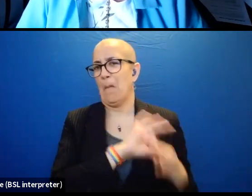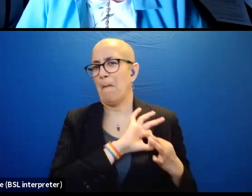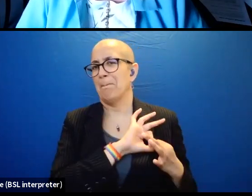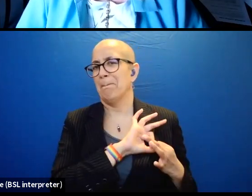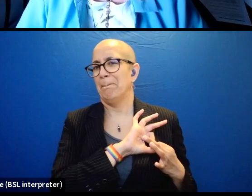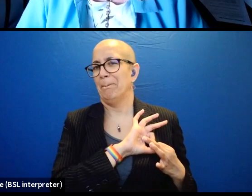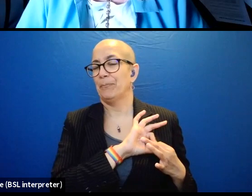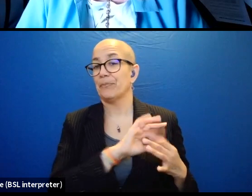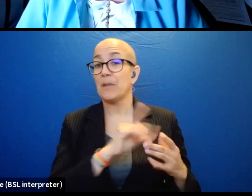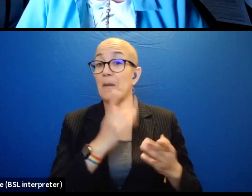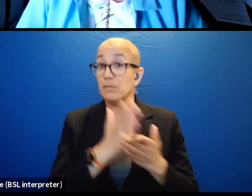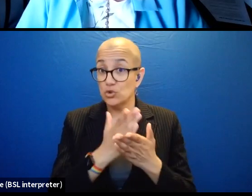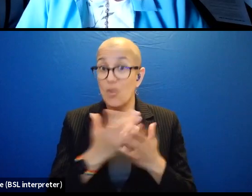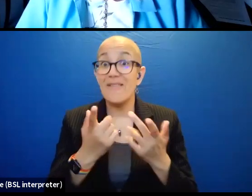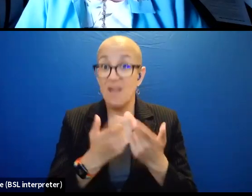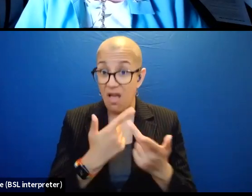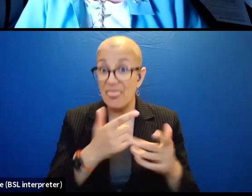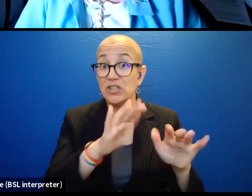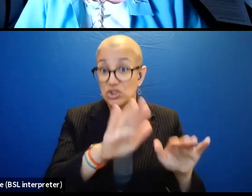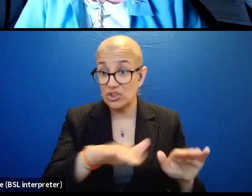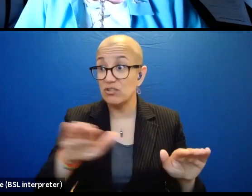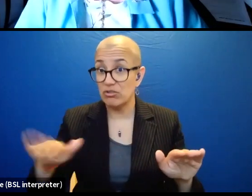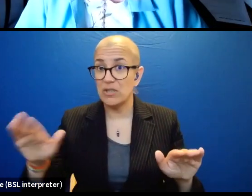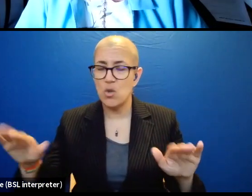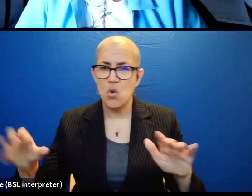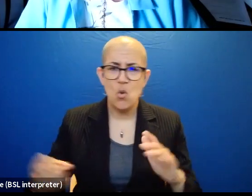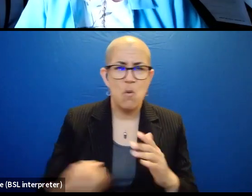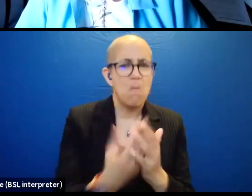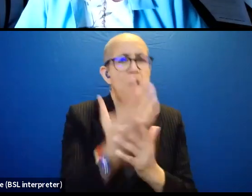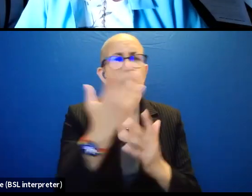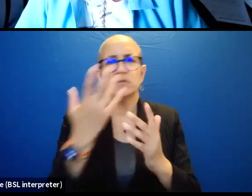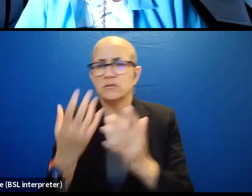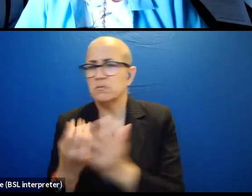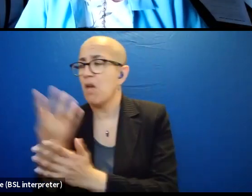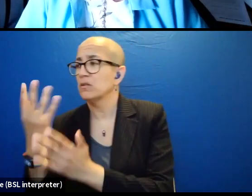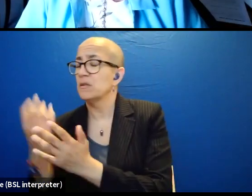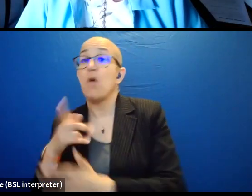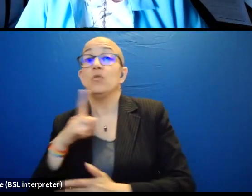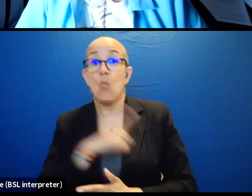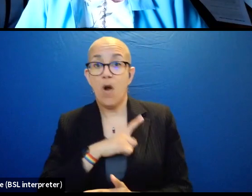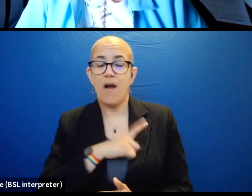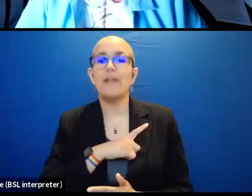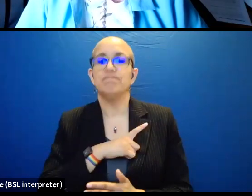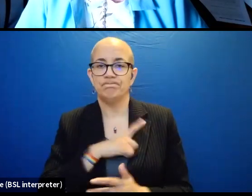I'm sure there are other children who blossom because of home education. So